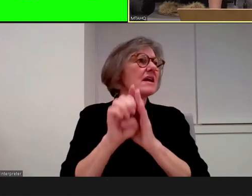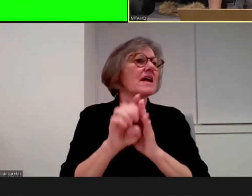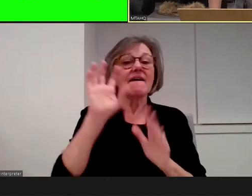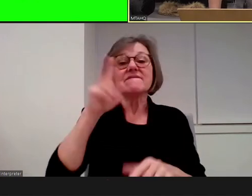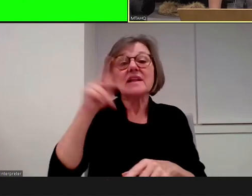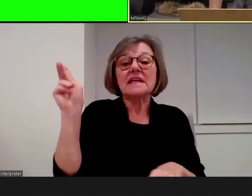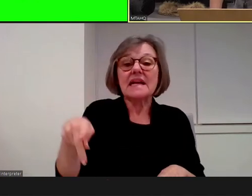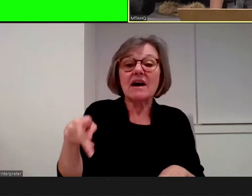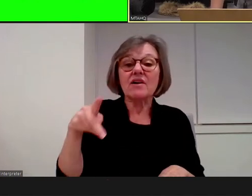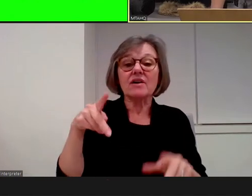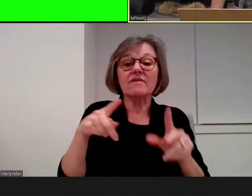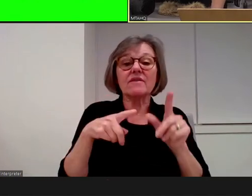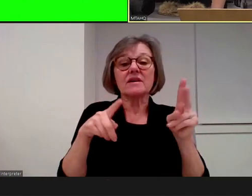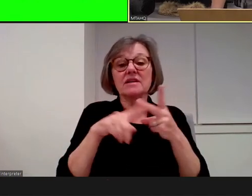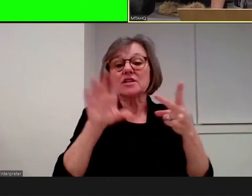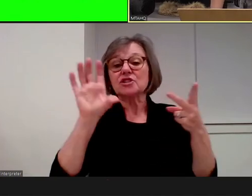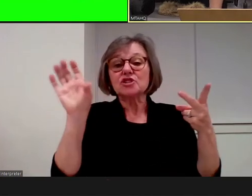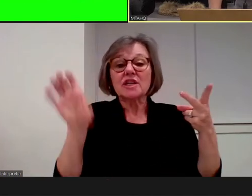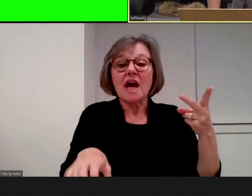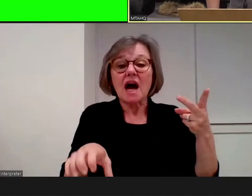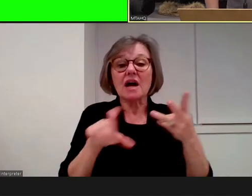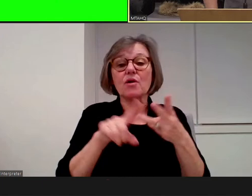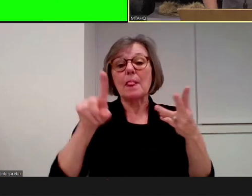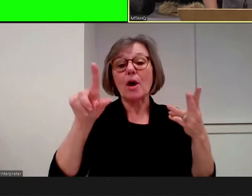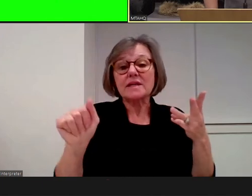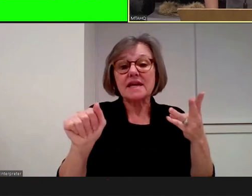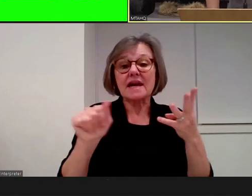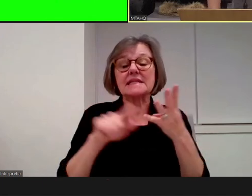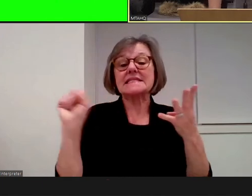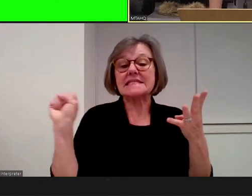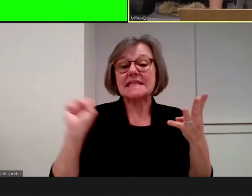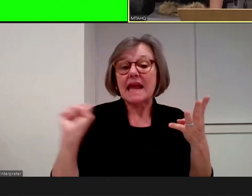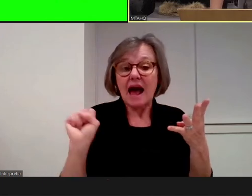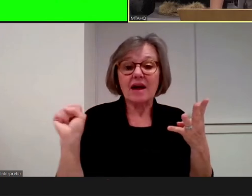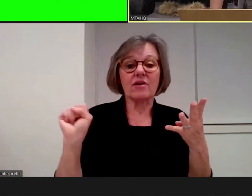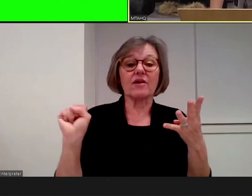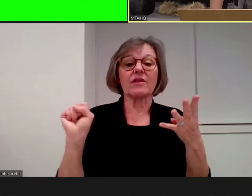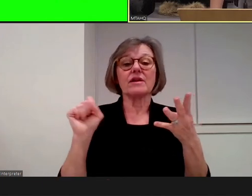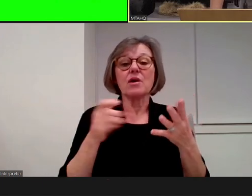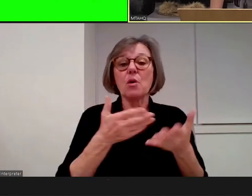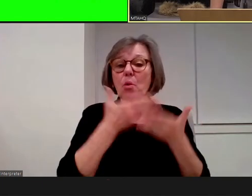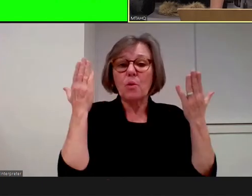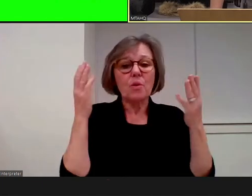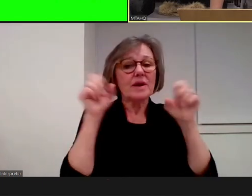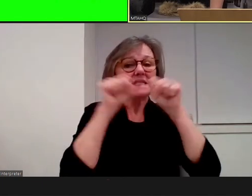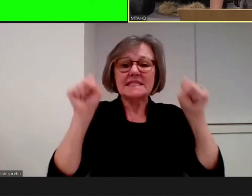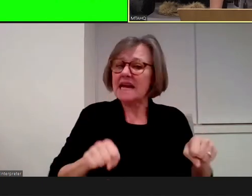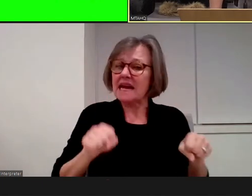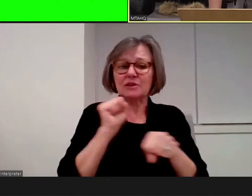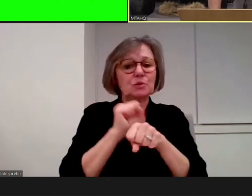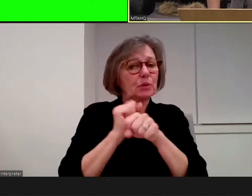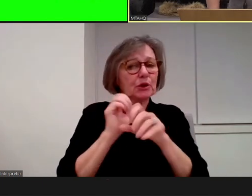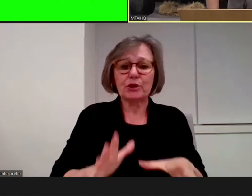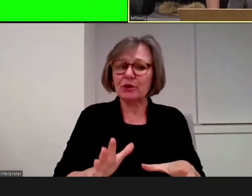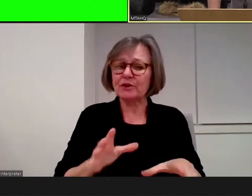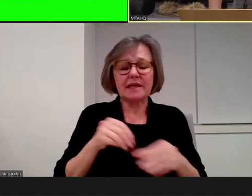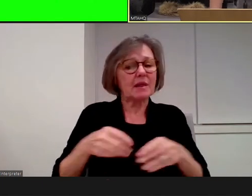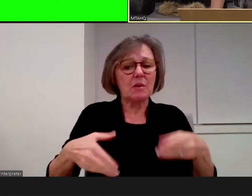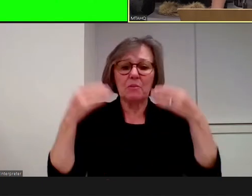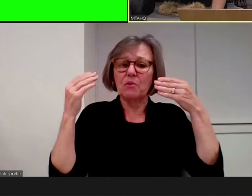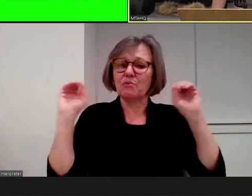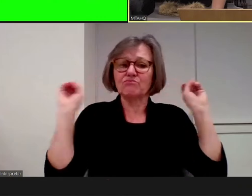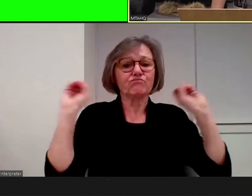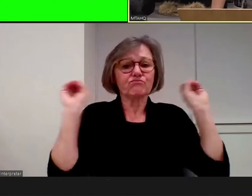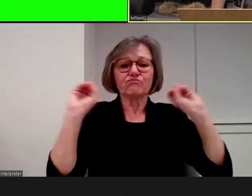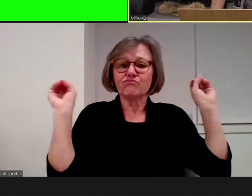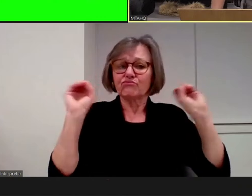Philadelphia, Chicago, Los Angeles, Seattle. They don't have station agents in their booths at all.